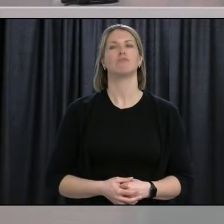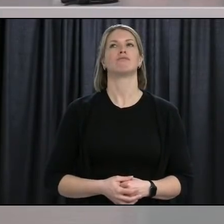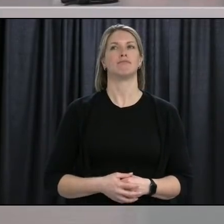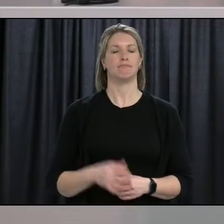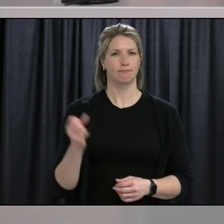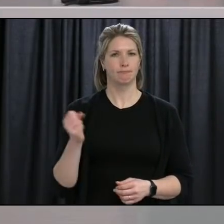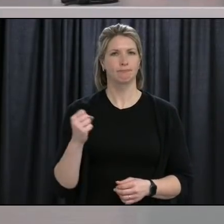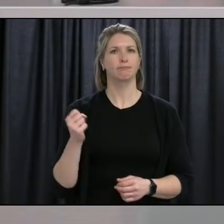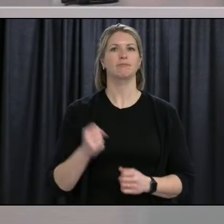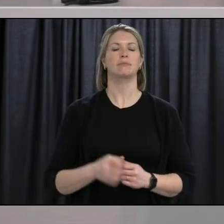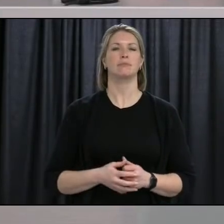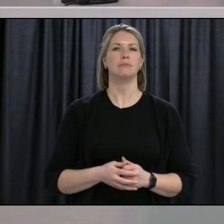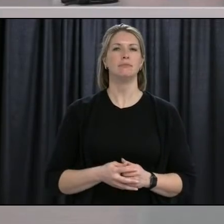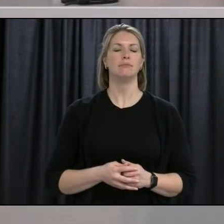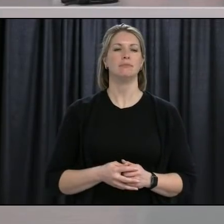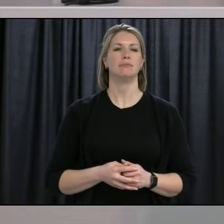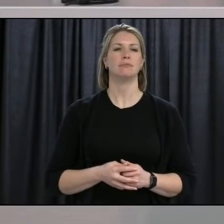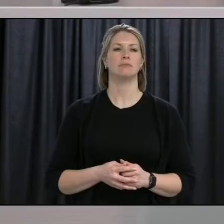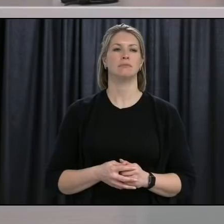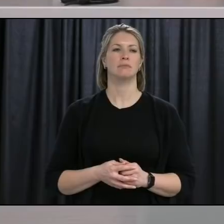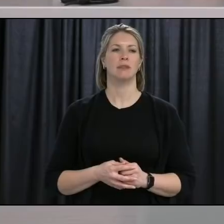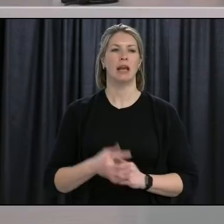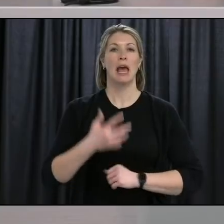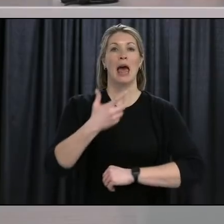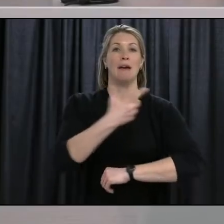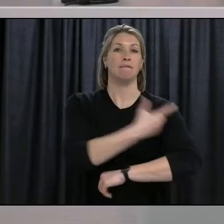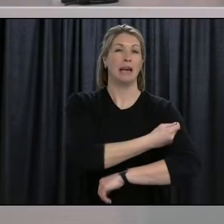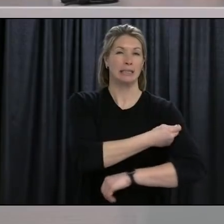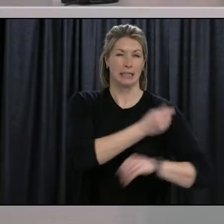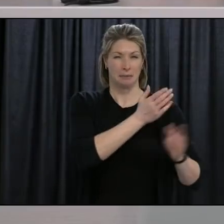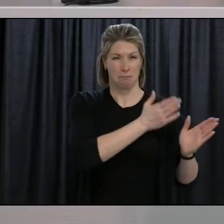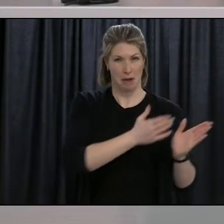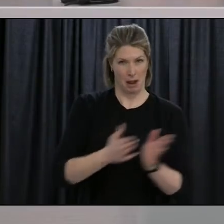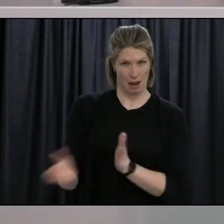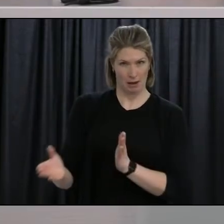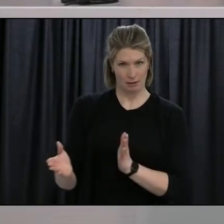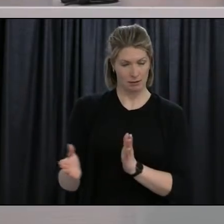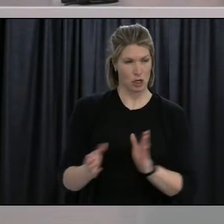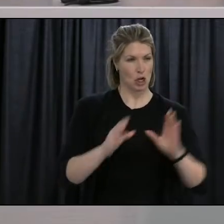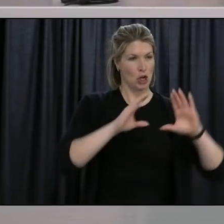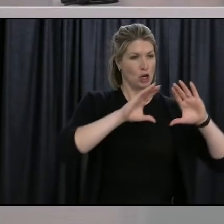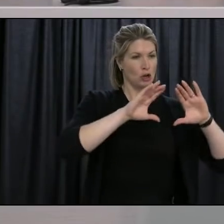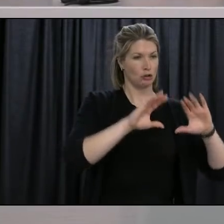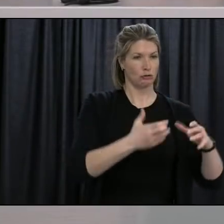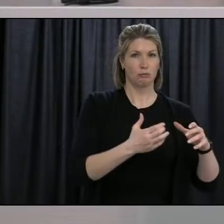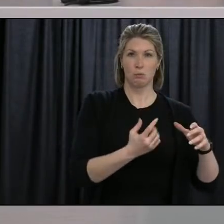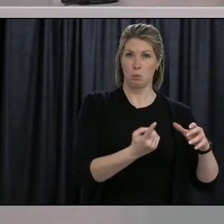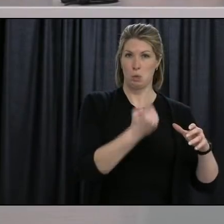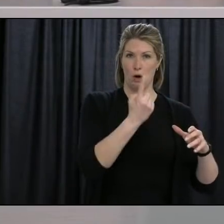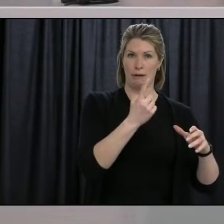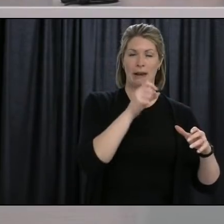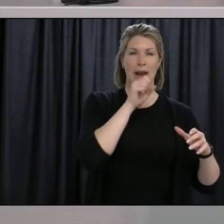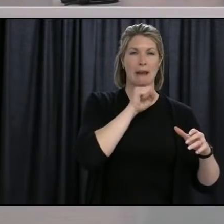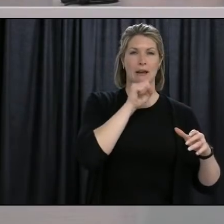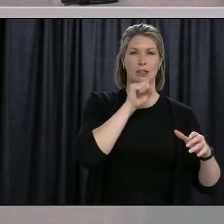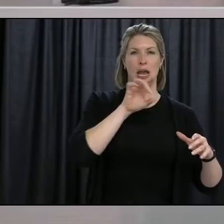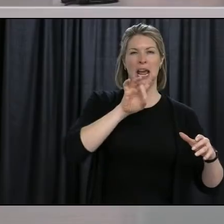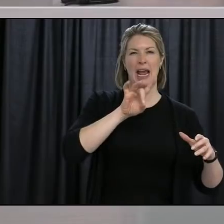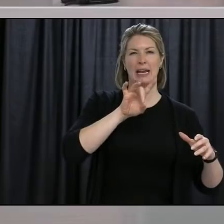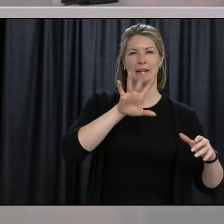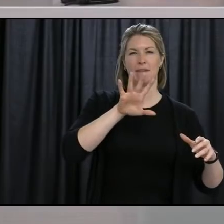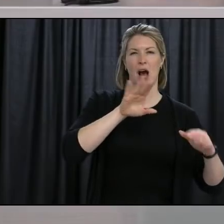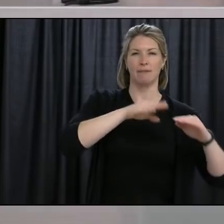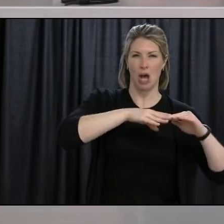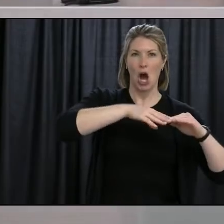Yes. When it comes to the vaccine rollout, in phase 1, over 85 is listed there. I've heard from a